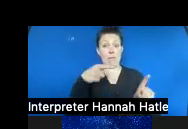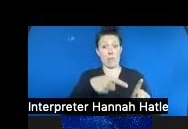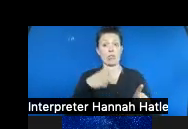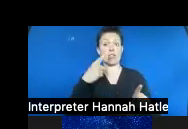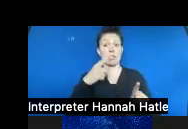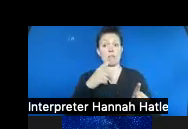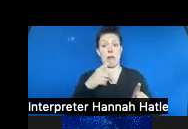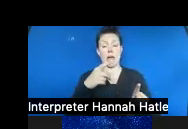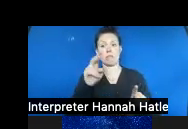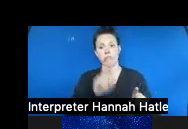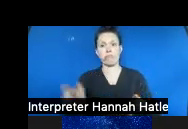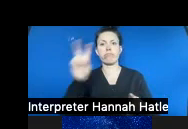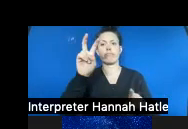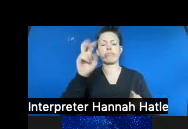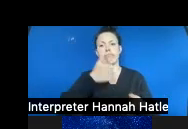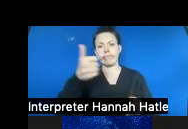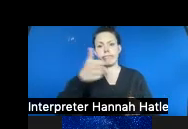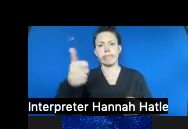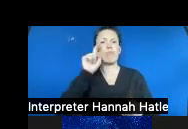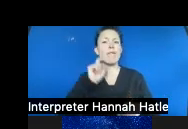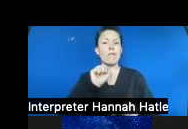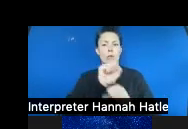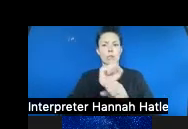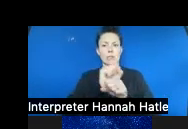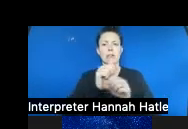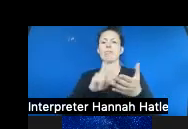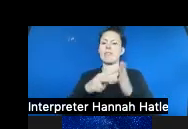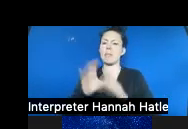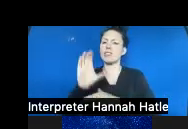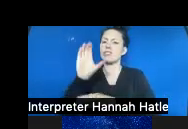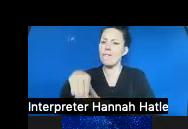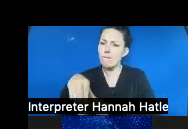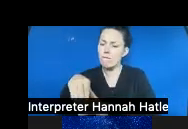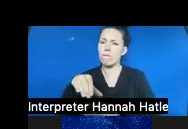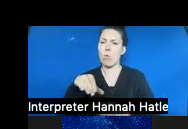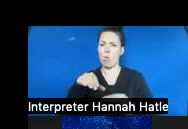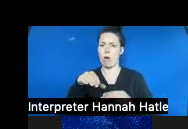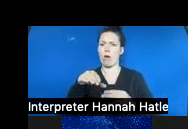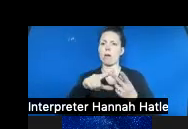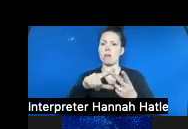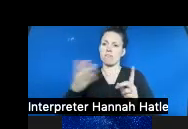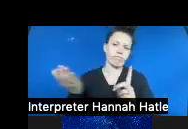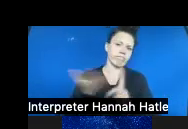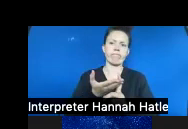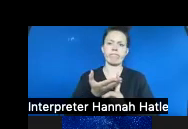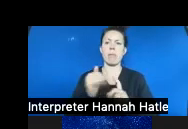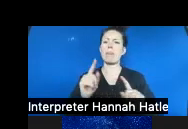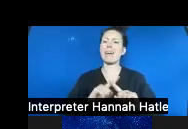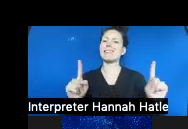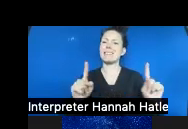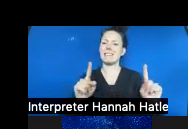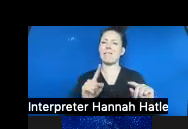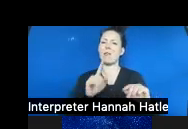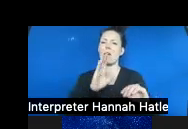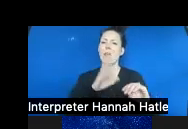acts. And that is by definition, force and fraud and coercion. That's the difference between someone who's